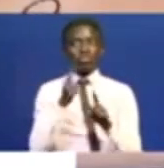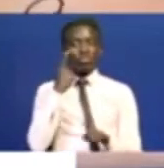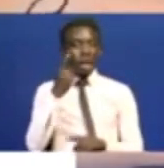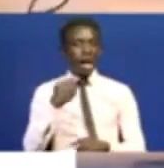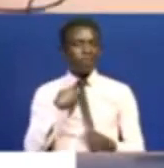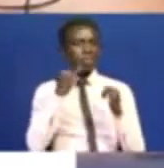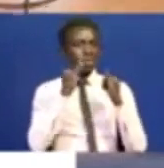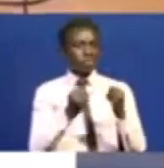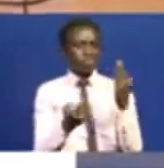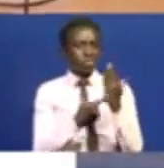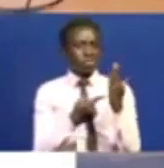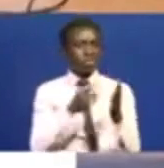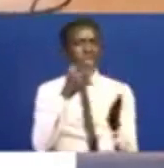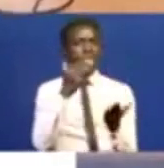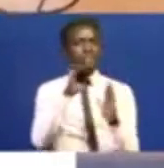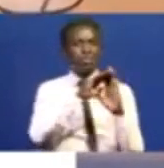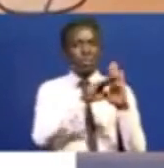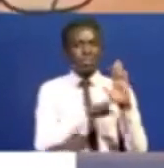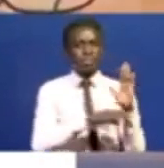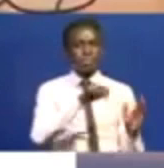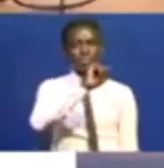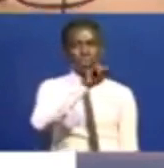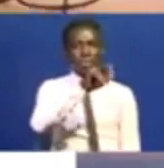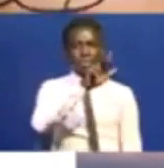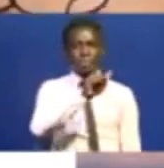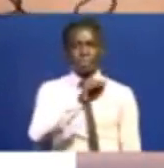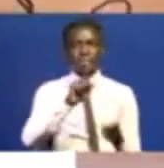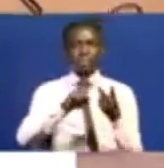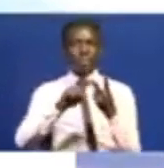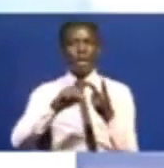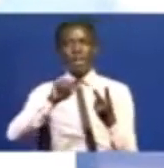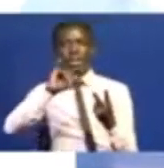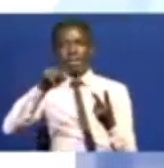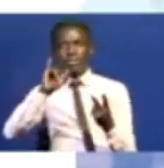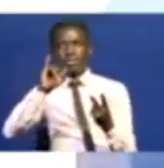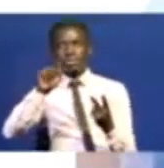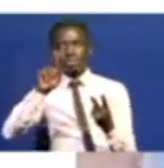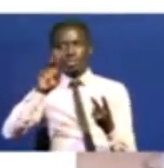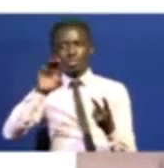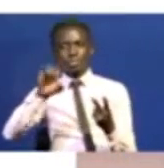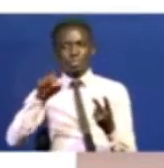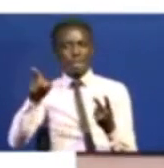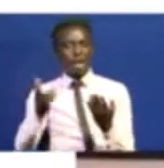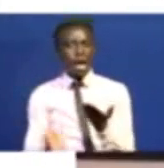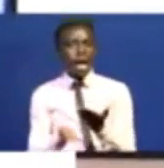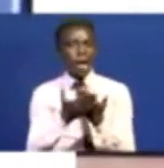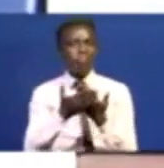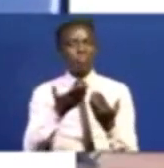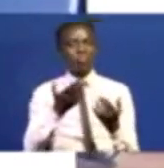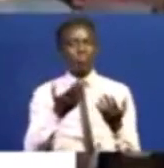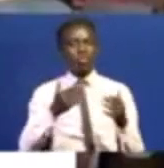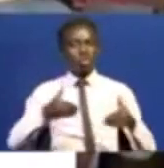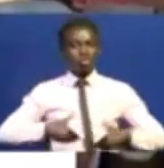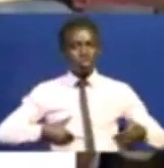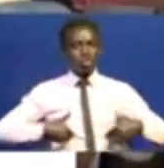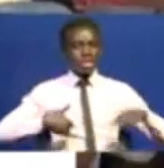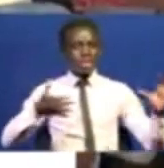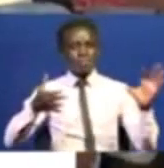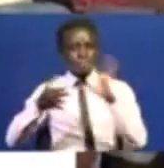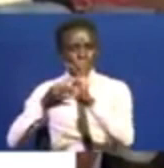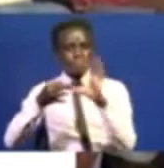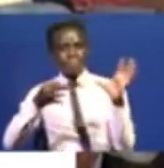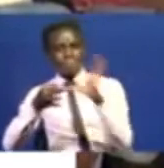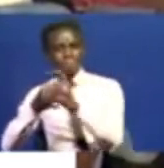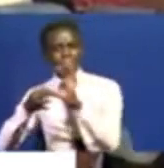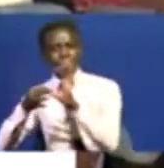Digital and Jitume, targeting to train and link more than 1 million young people with online jobs. IT experts quip